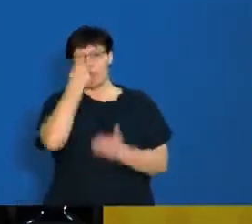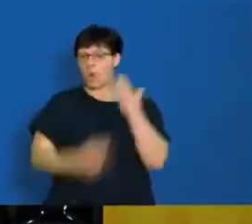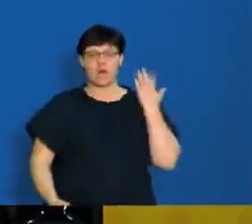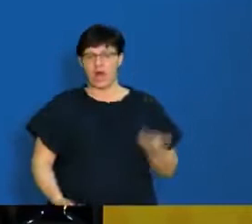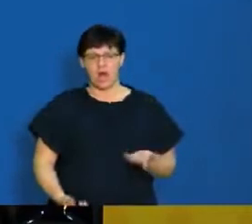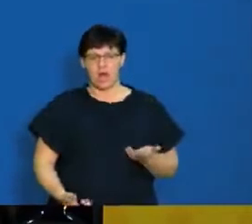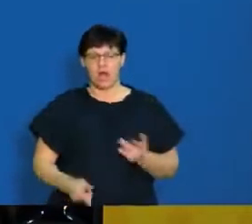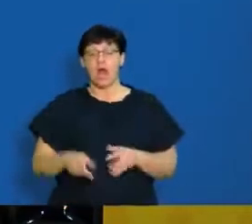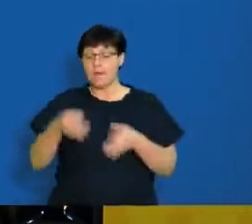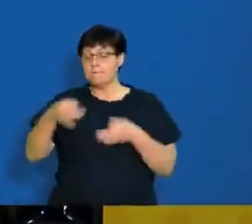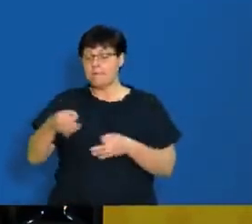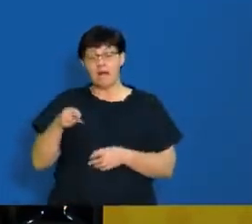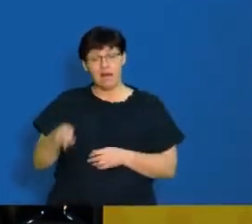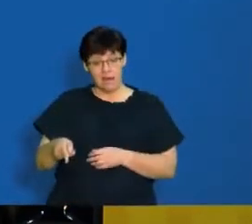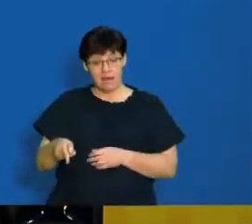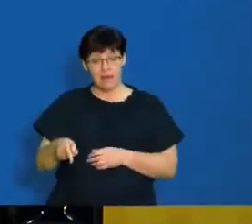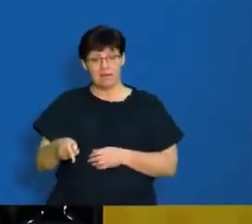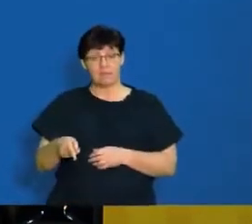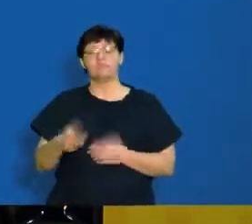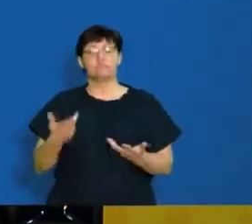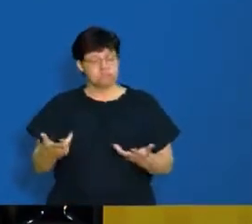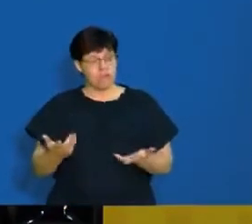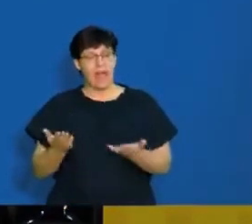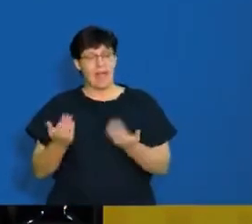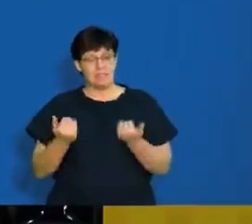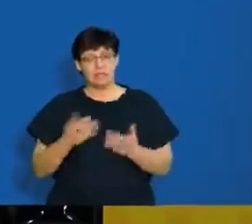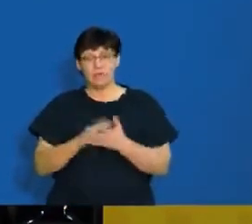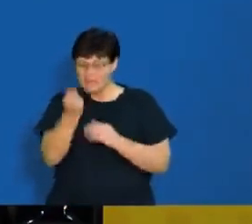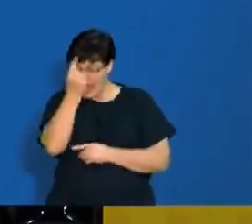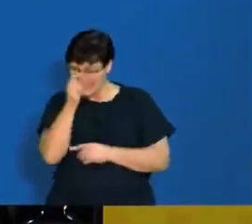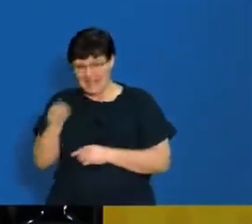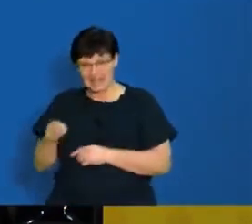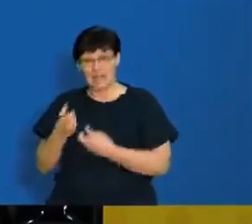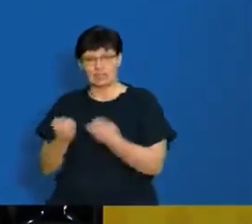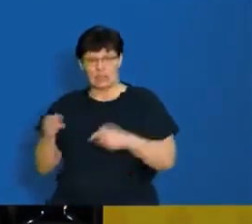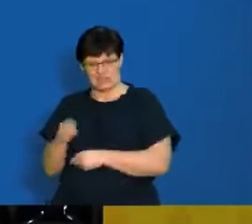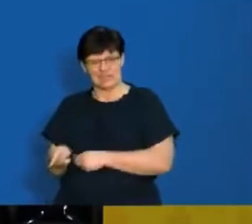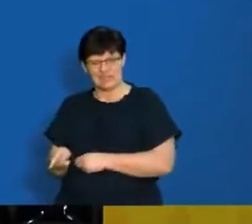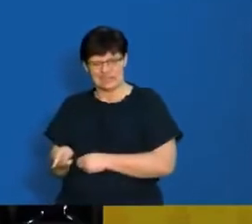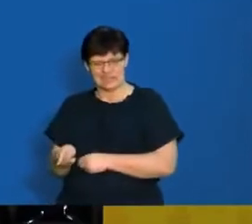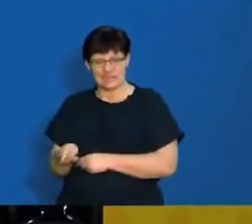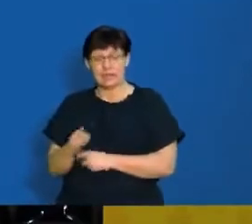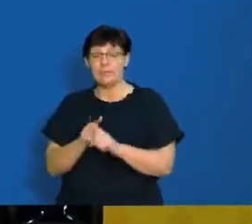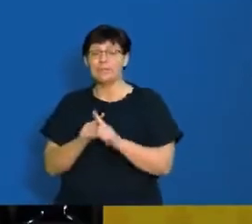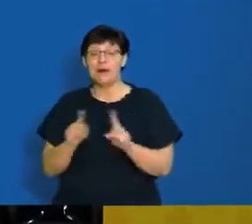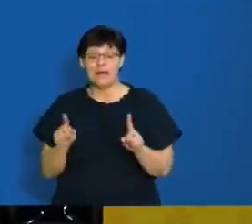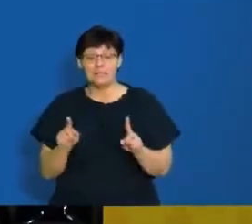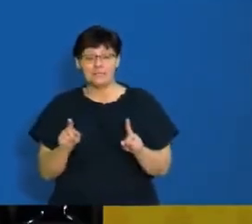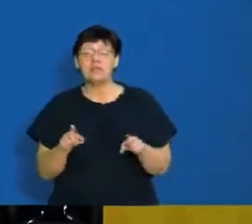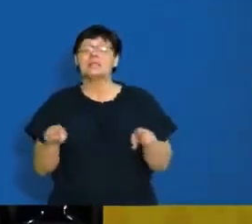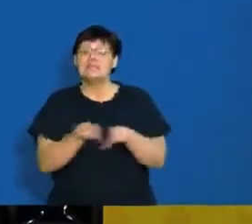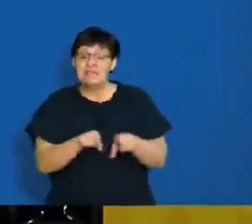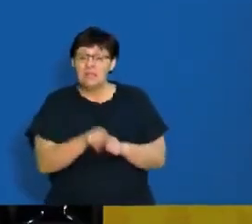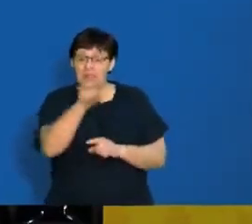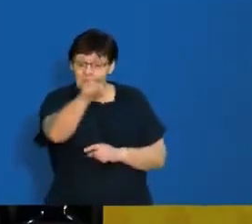the paper or the exam will be expecting you to comprehend or understand the sources. However, you have